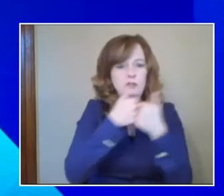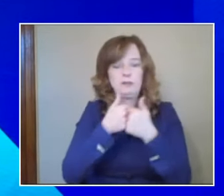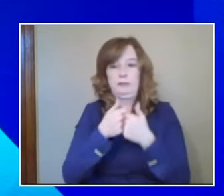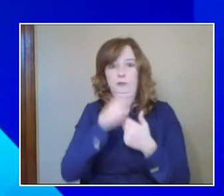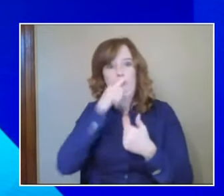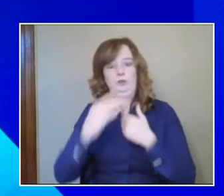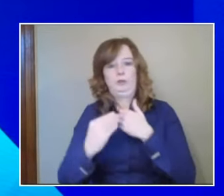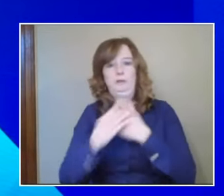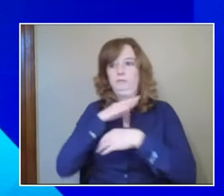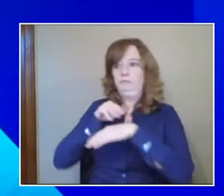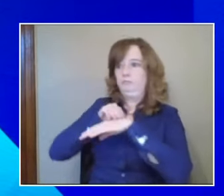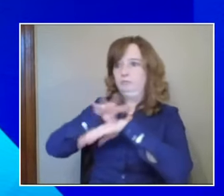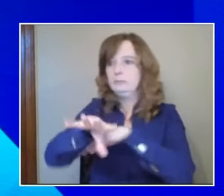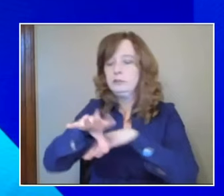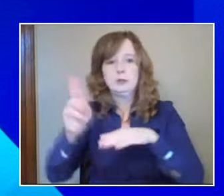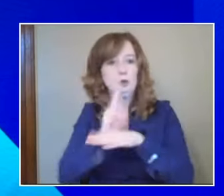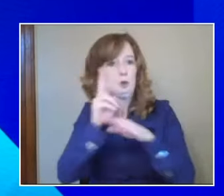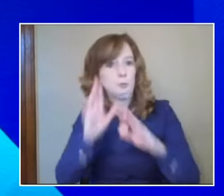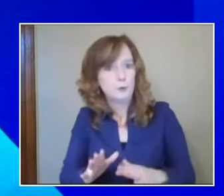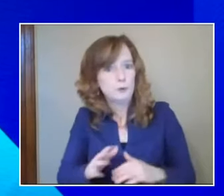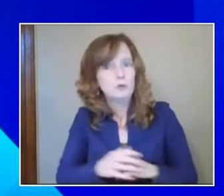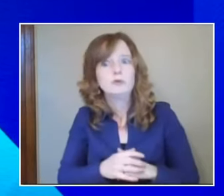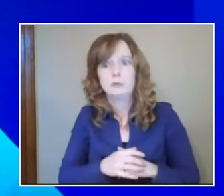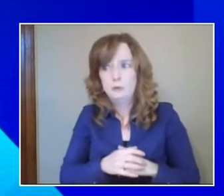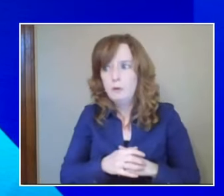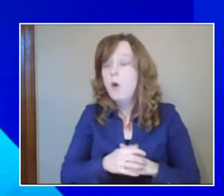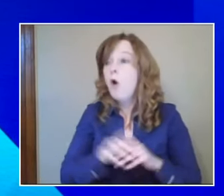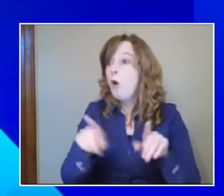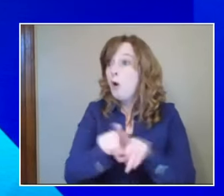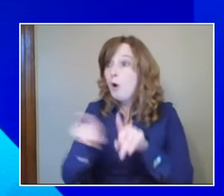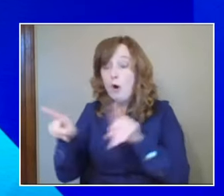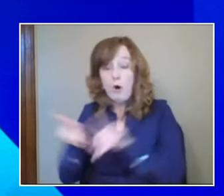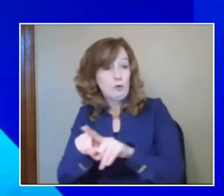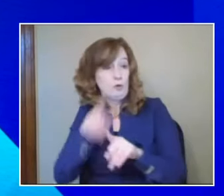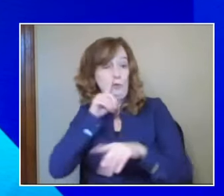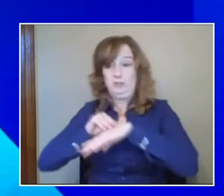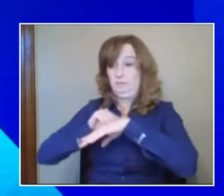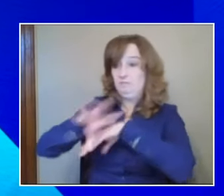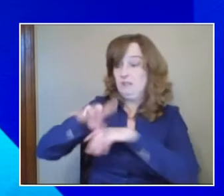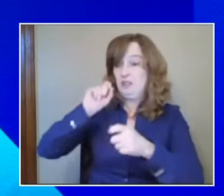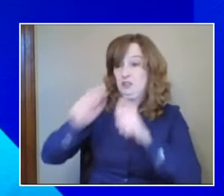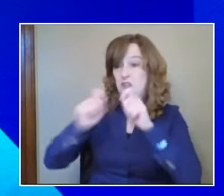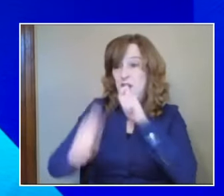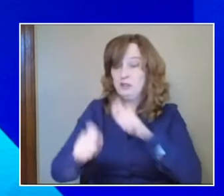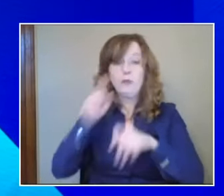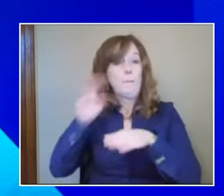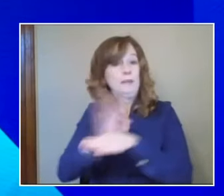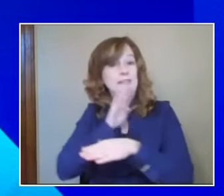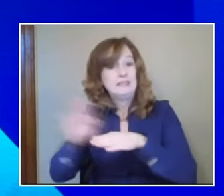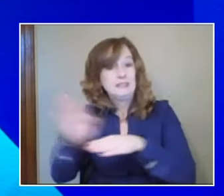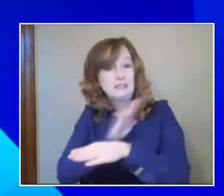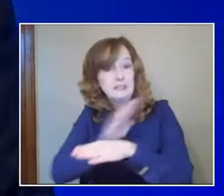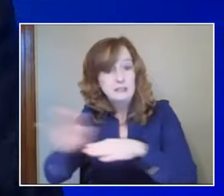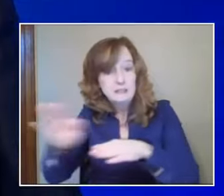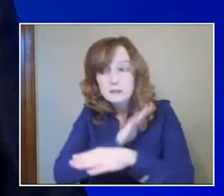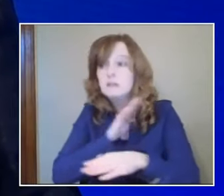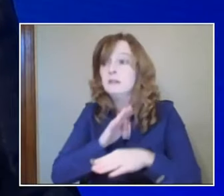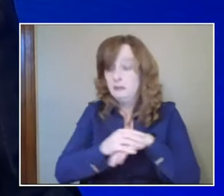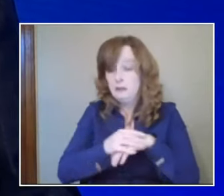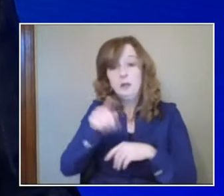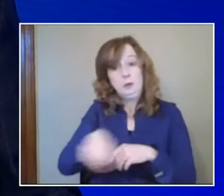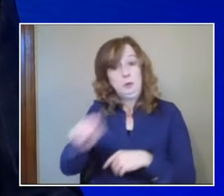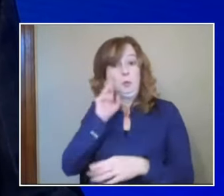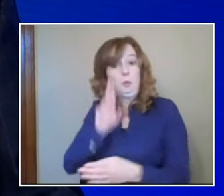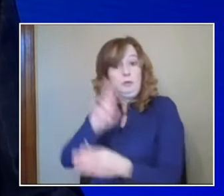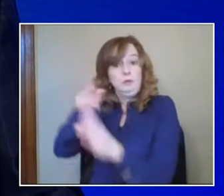It's also accelerated change in the way businesses operate, including the companies many of you will go on to join.